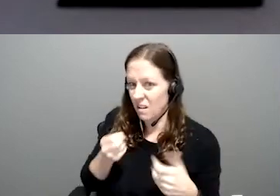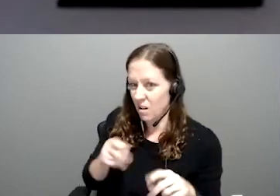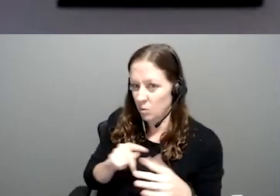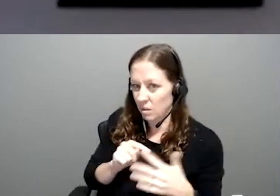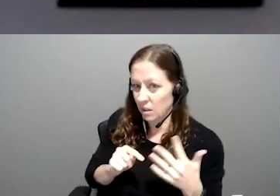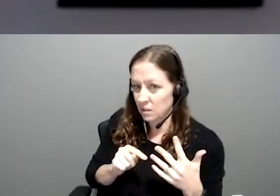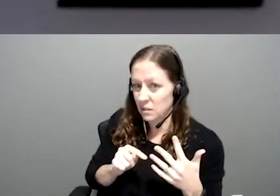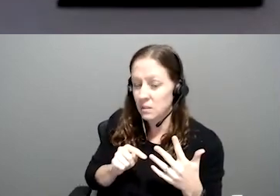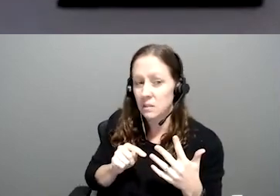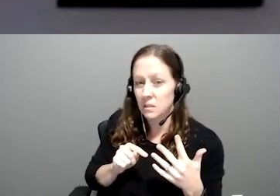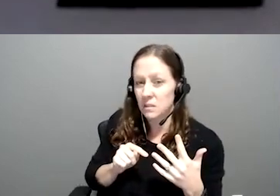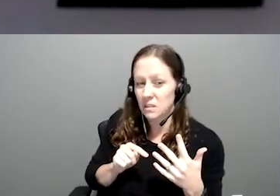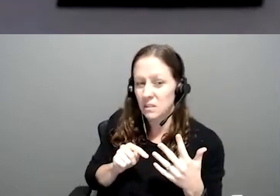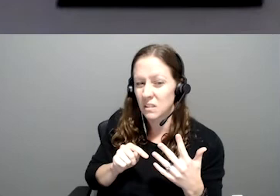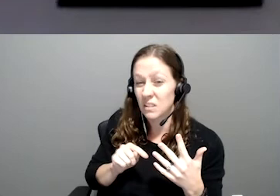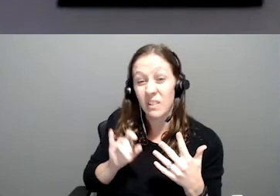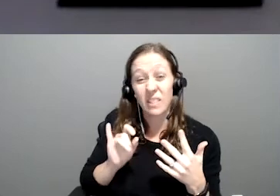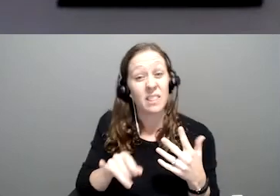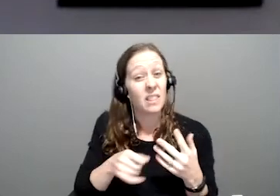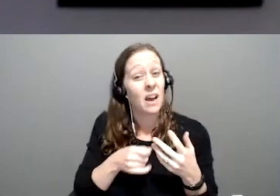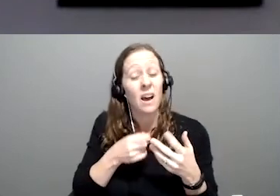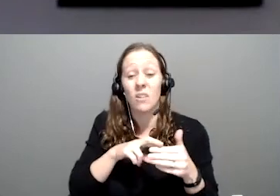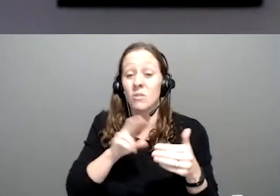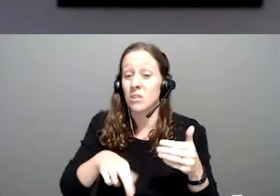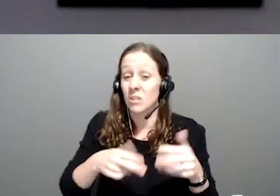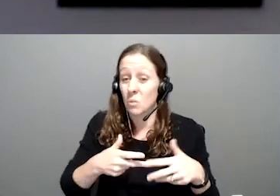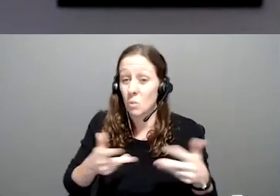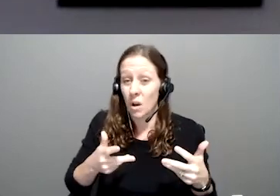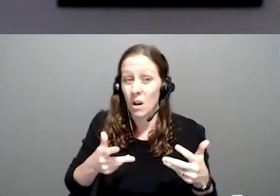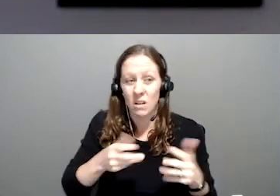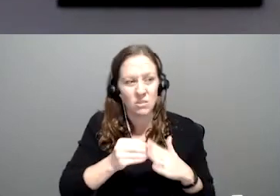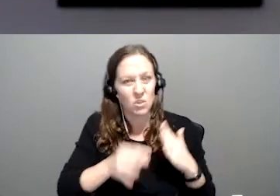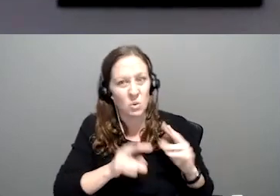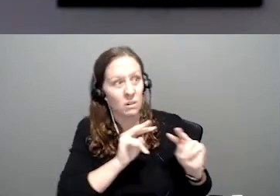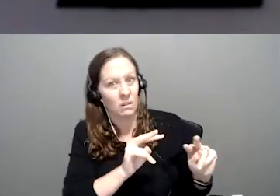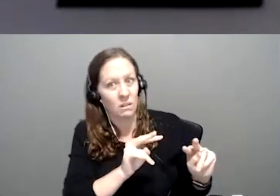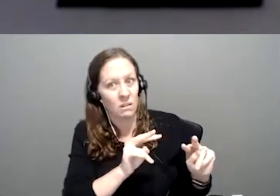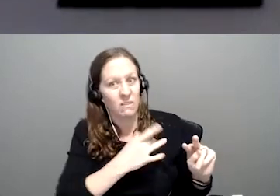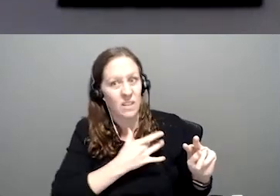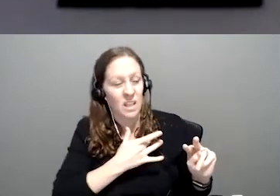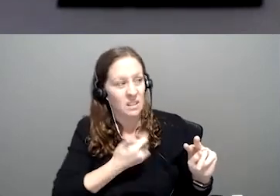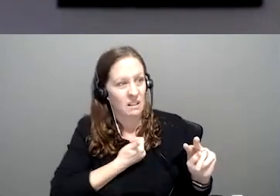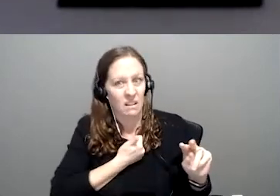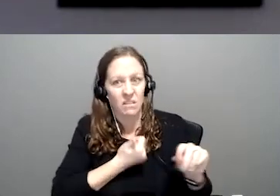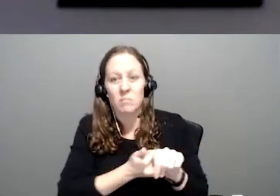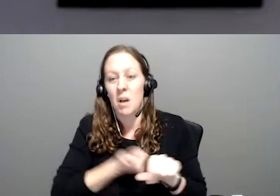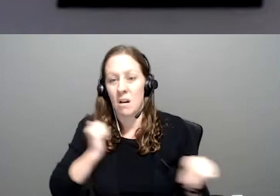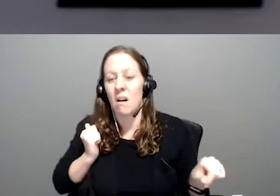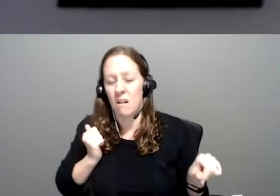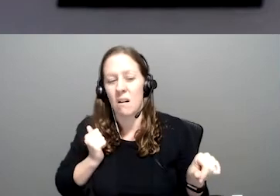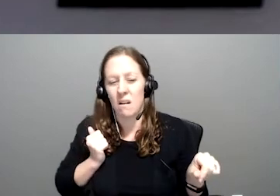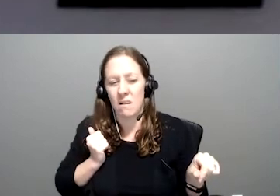it does provide, again, a stressful environment for students with disabilities to feel like they're falling behind. So I think my biggest